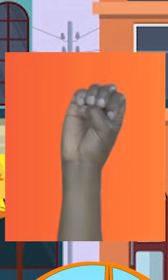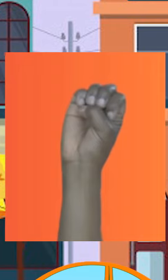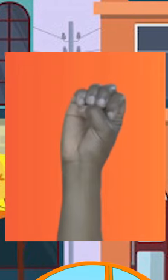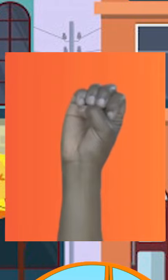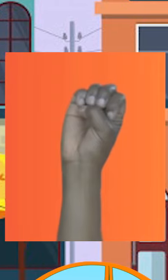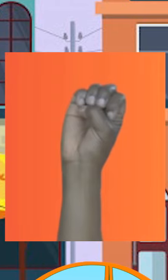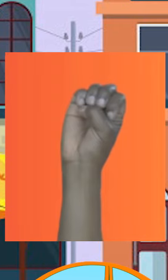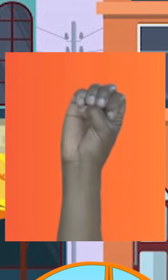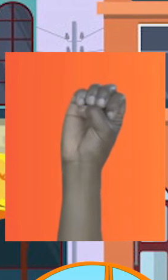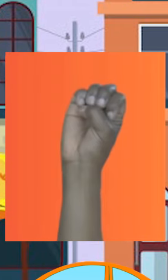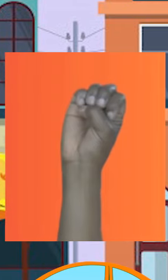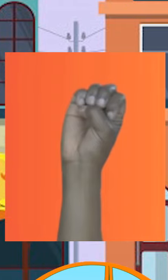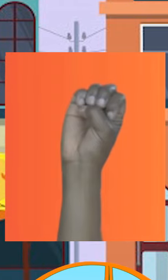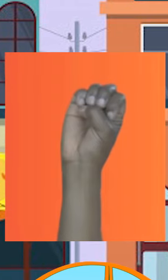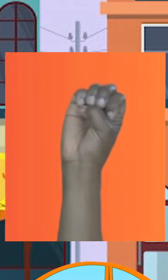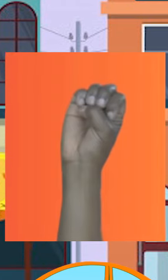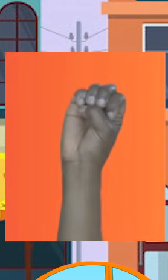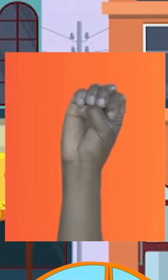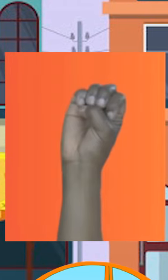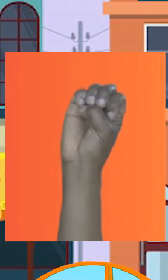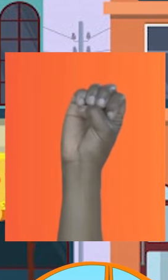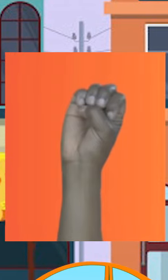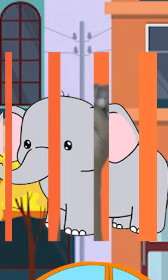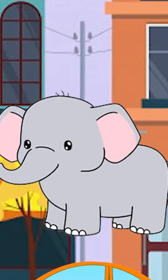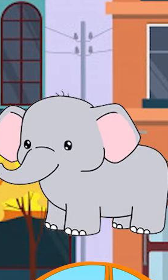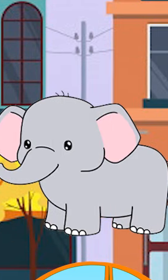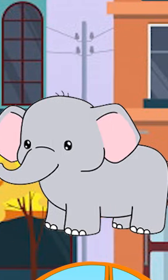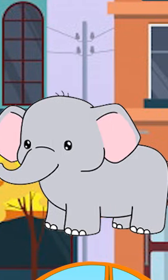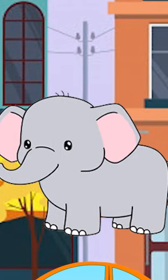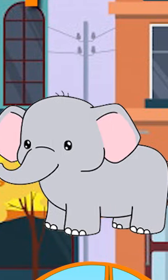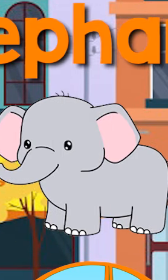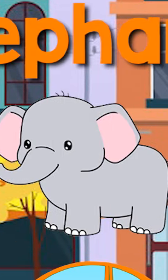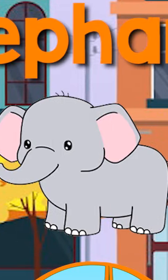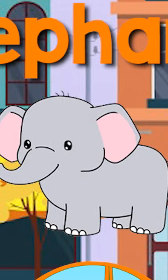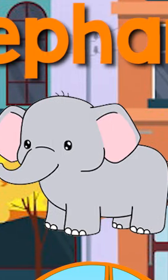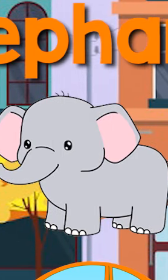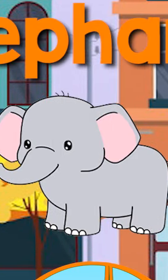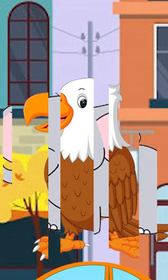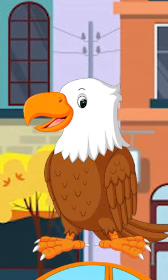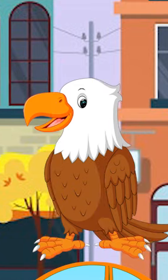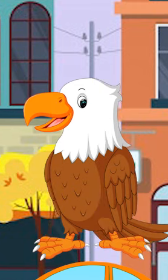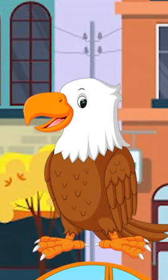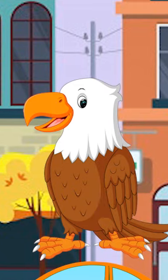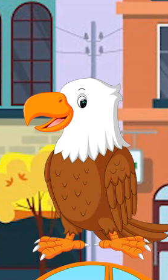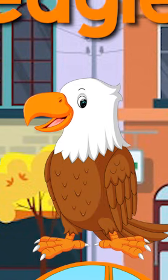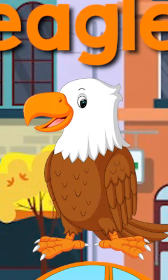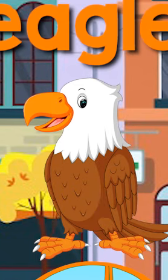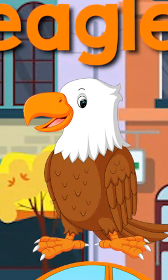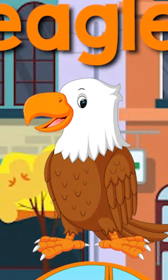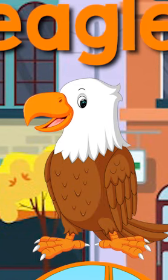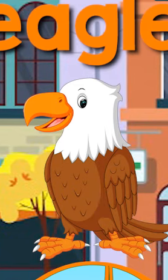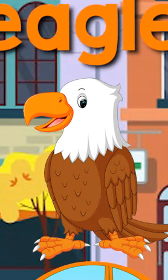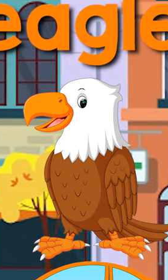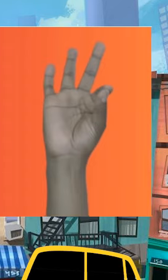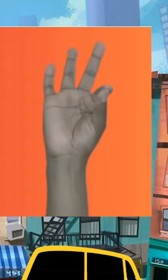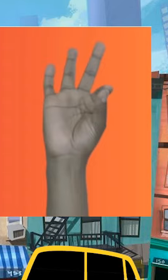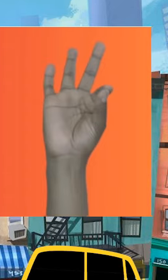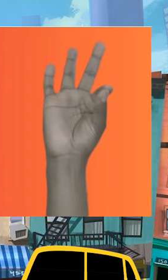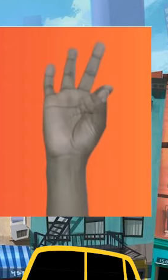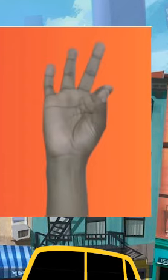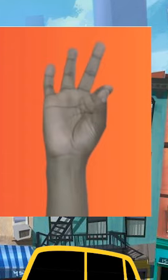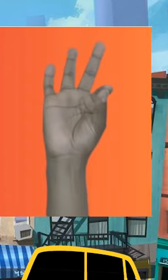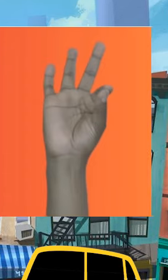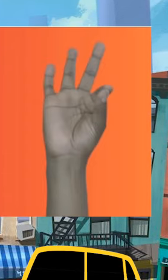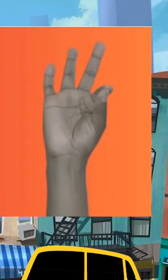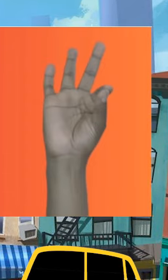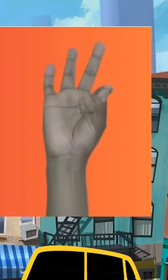the letter E. This is the letter E. Elephant. Do it. Eagle. Okay. This is